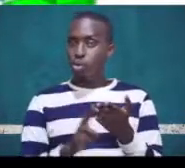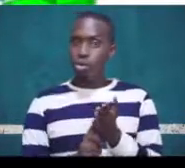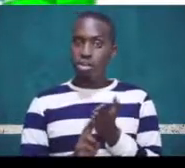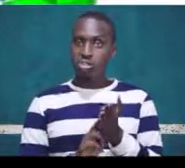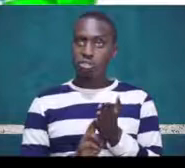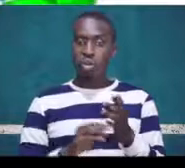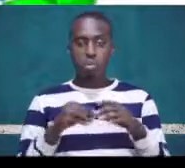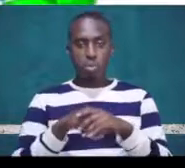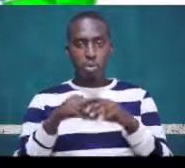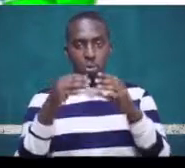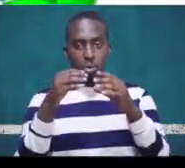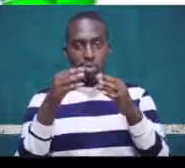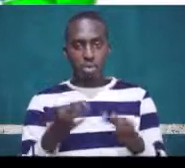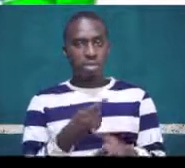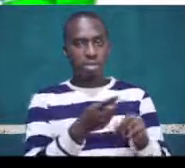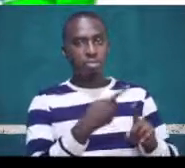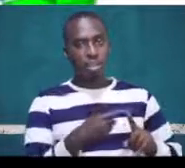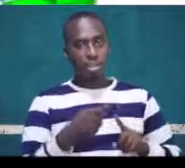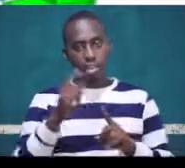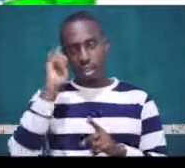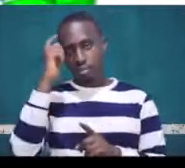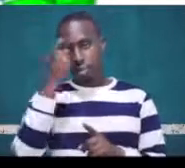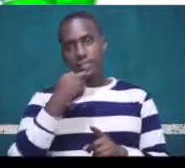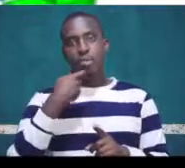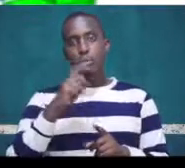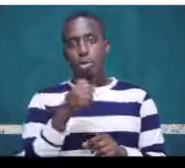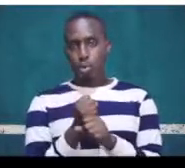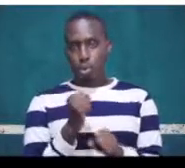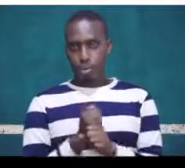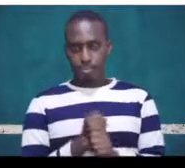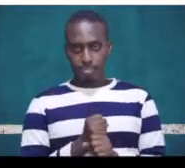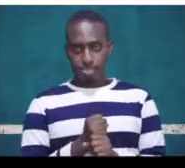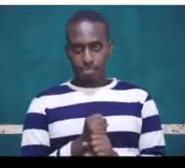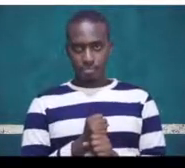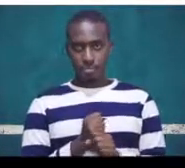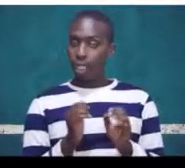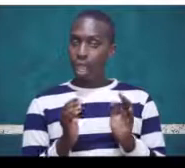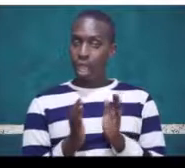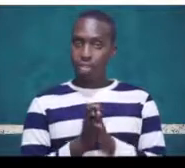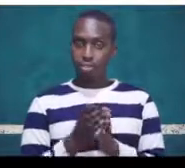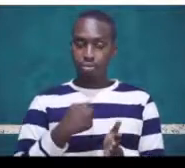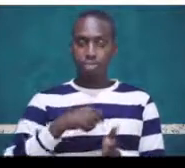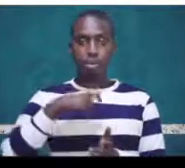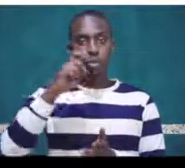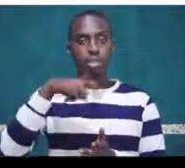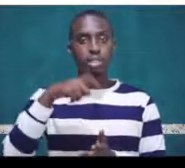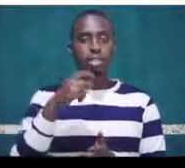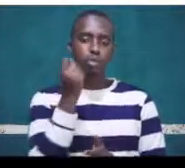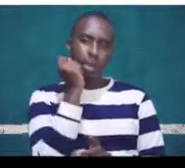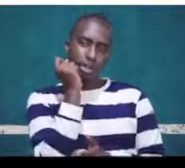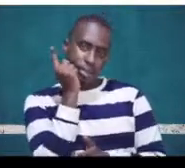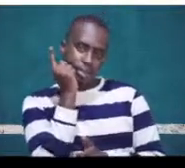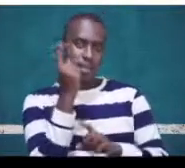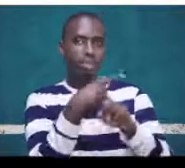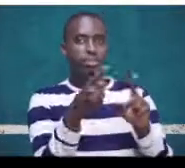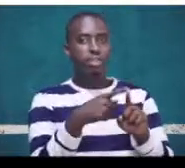in so many different things that the government has to do. And we need also to understand